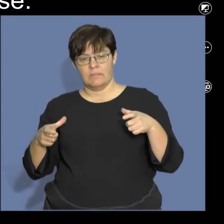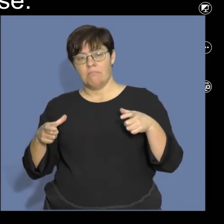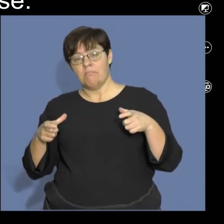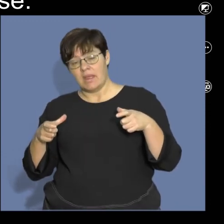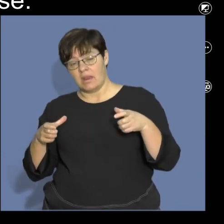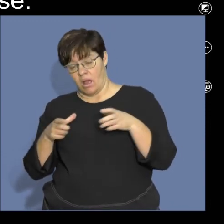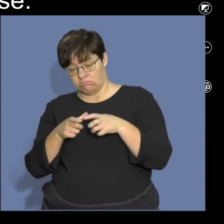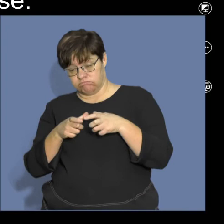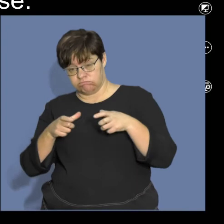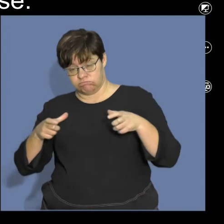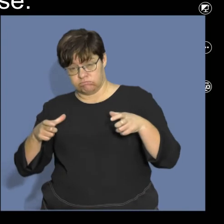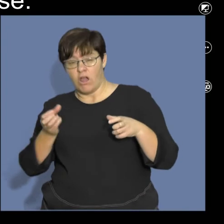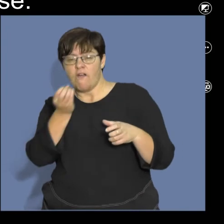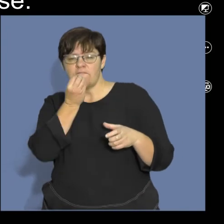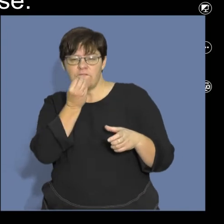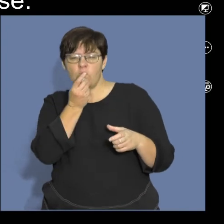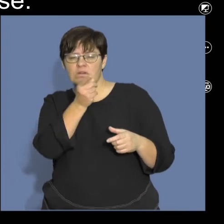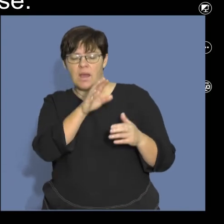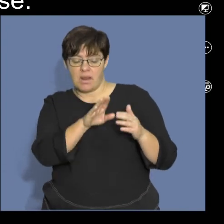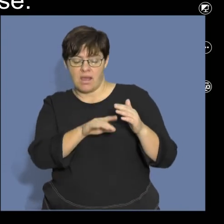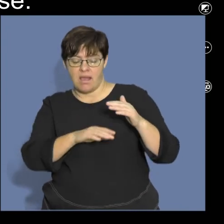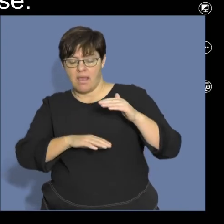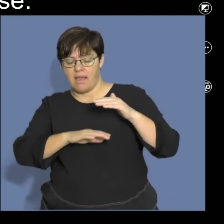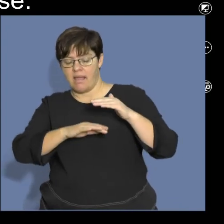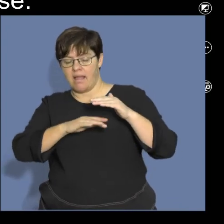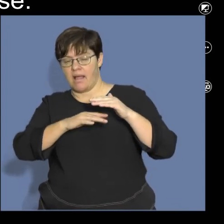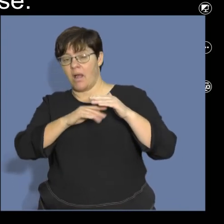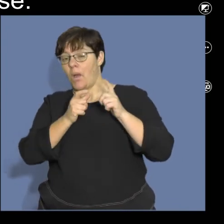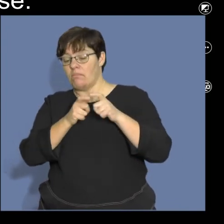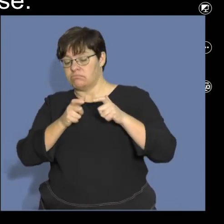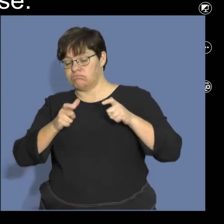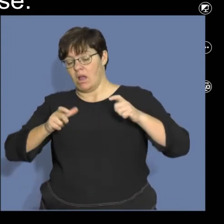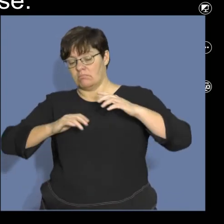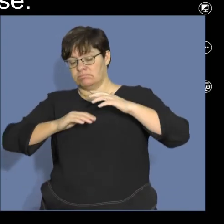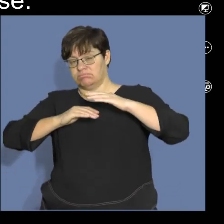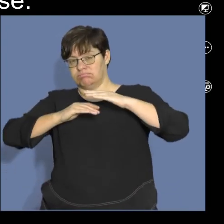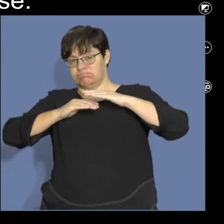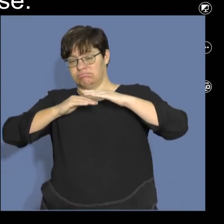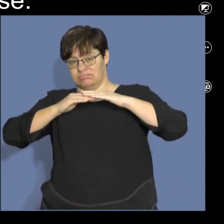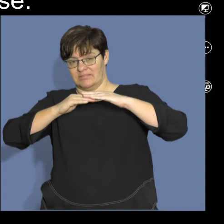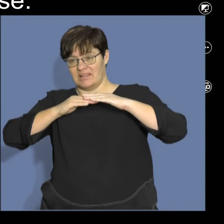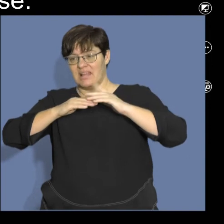starts approaching the carrying capacity, and we see something called